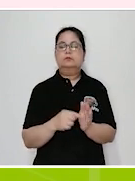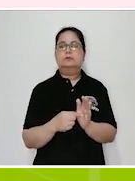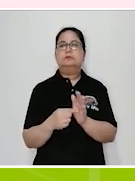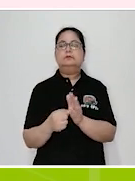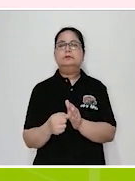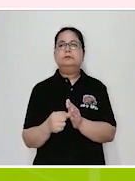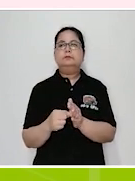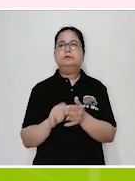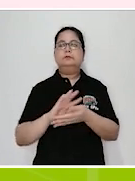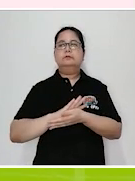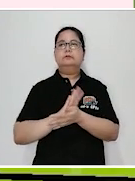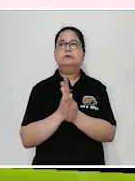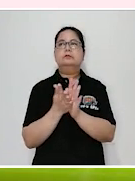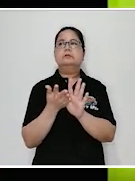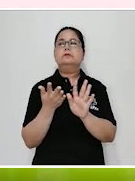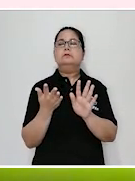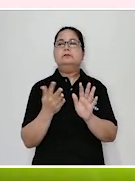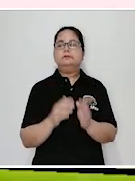peace.